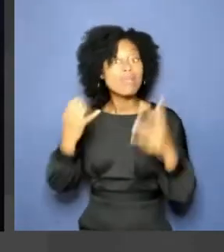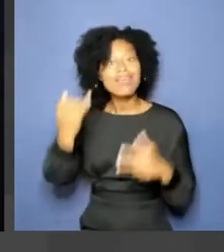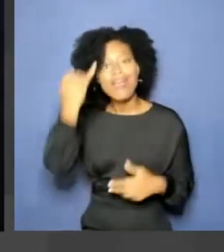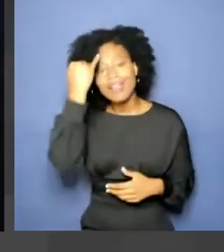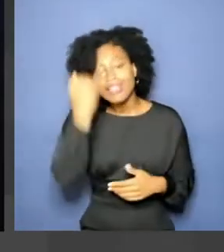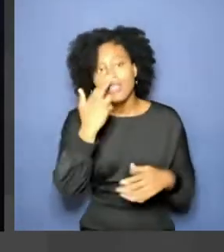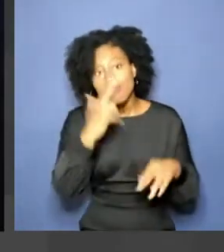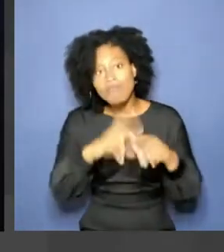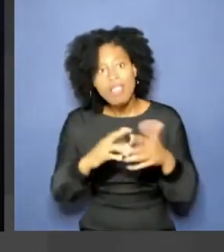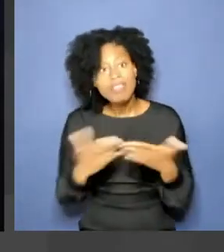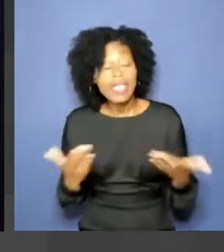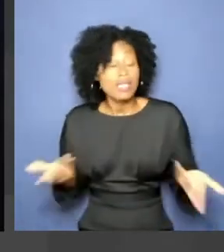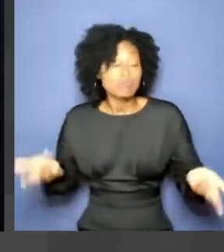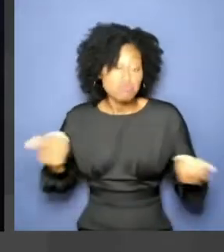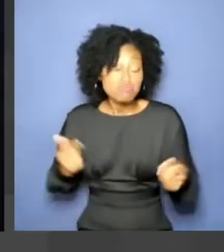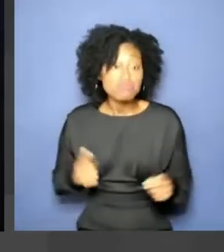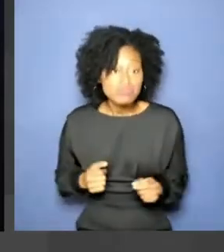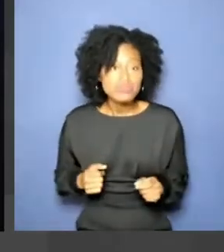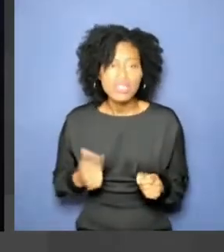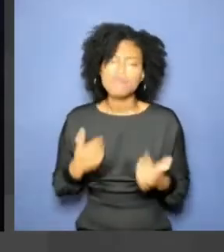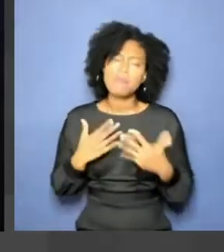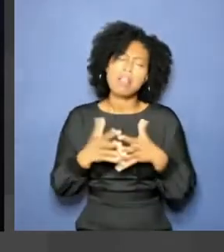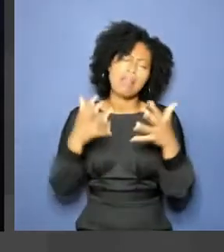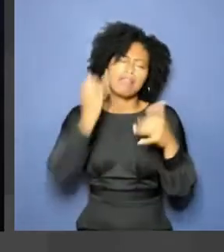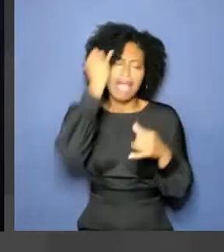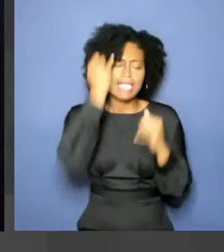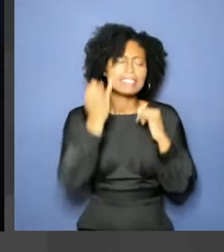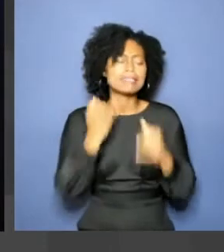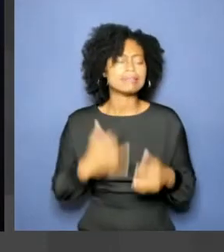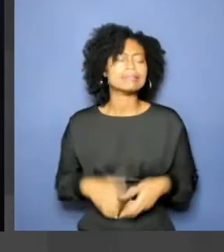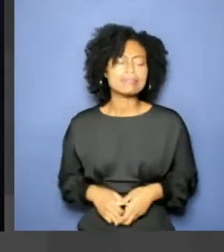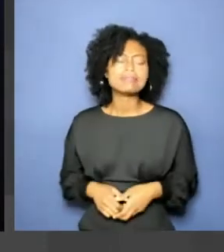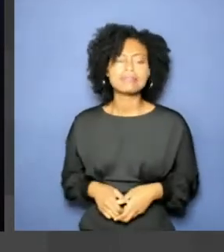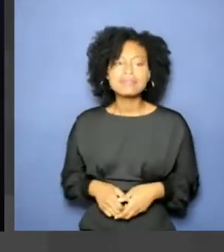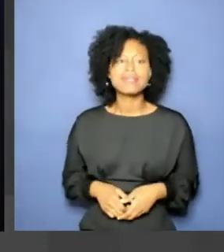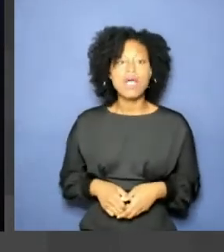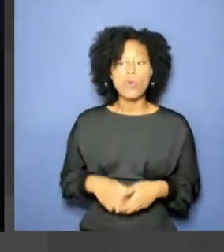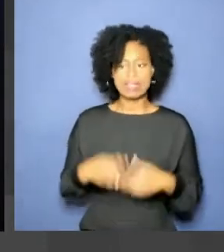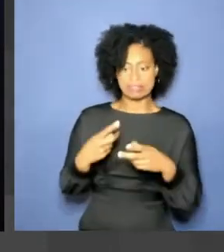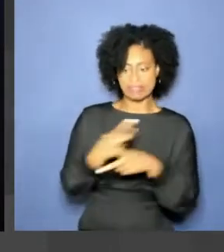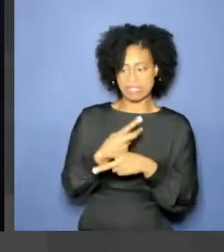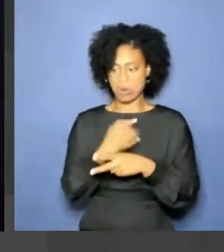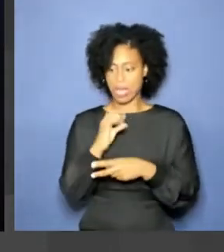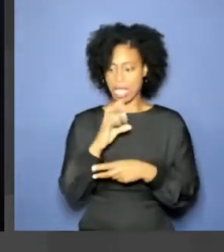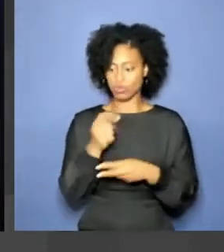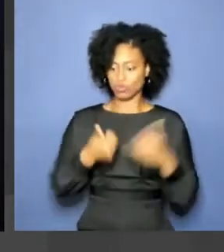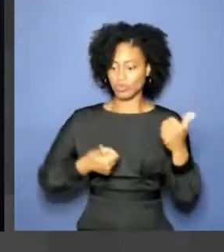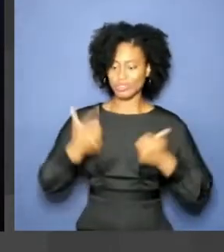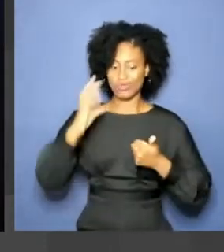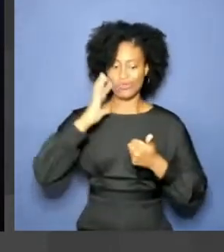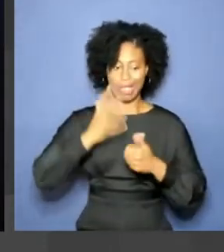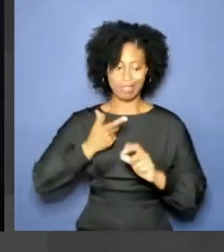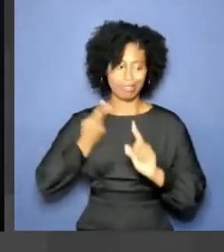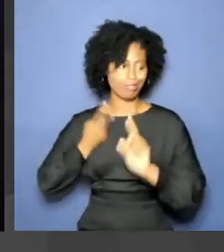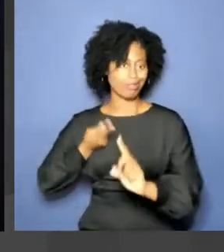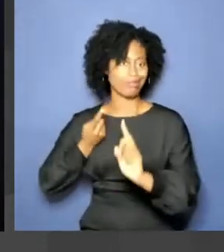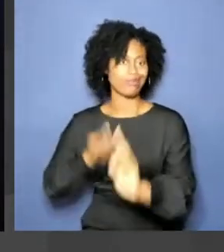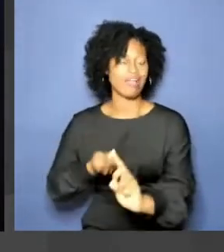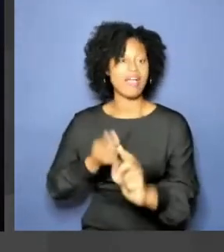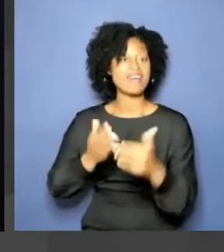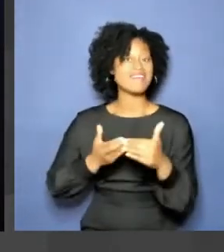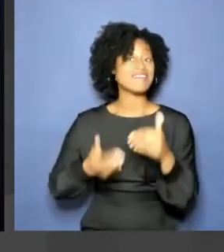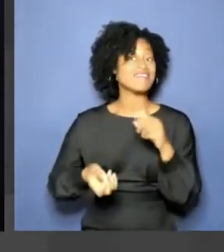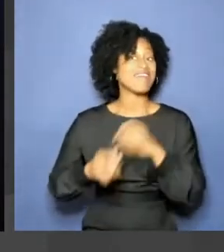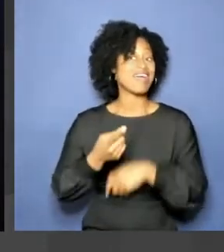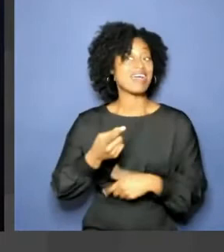have a lot of ideas to work with, and we need to figure out which ones do we want to do next. And